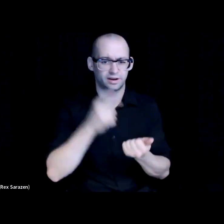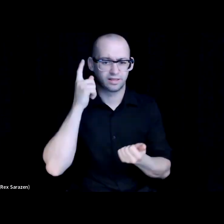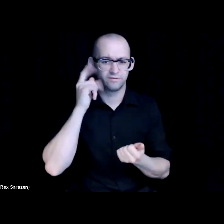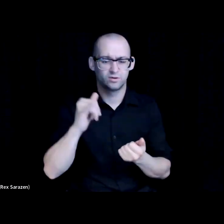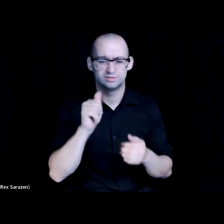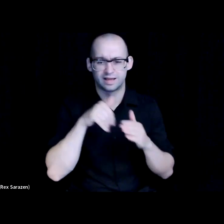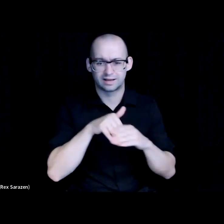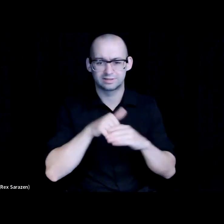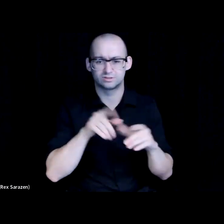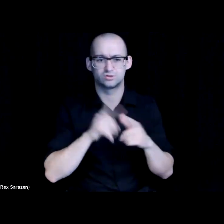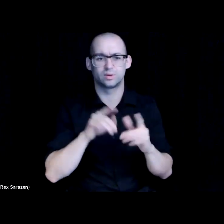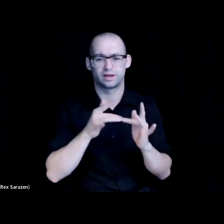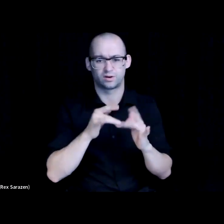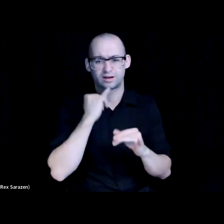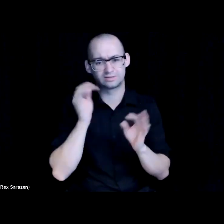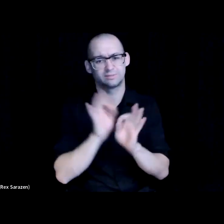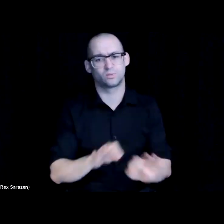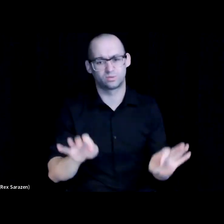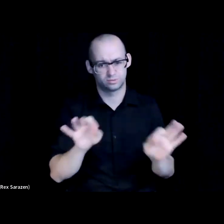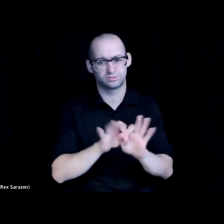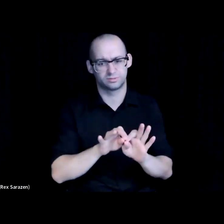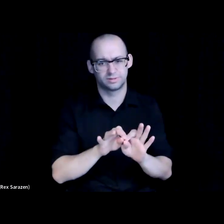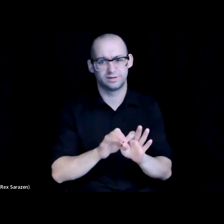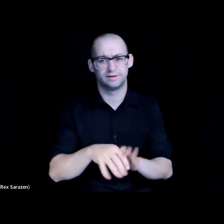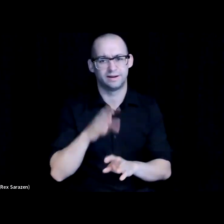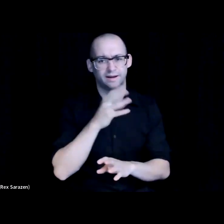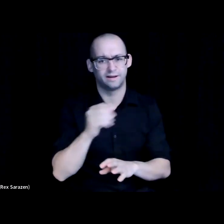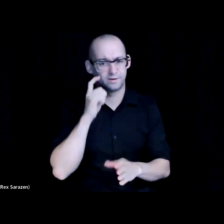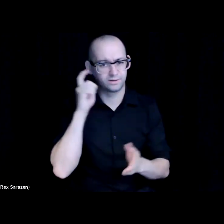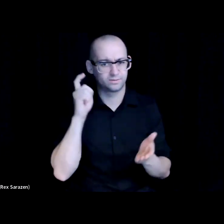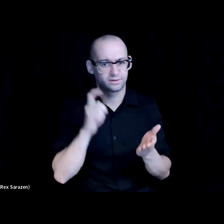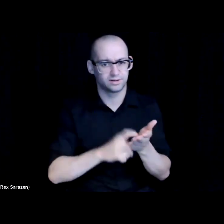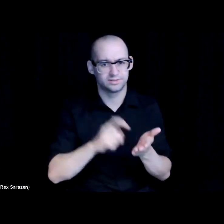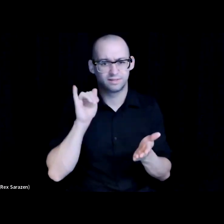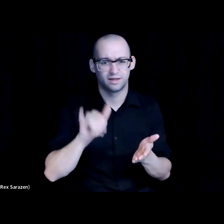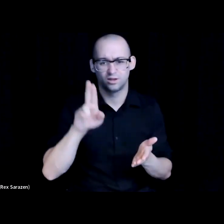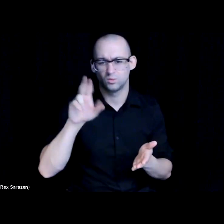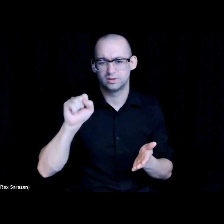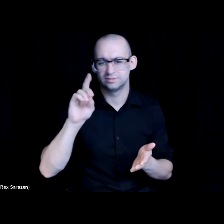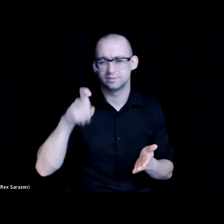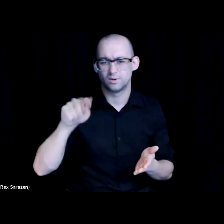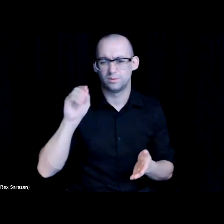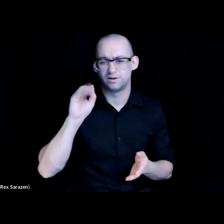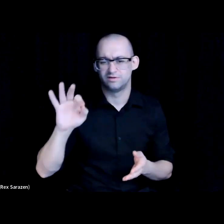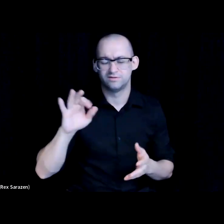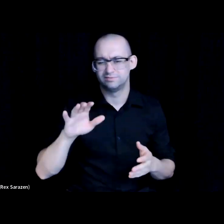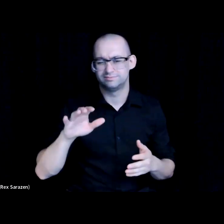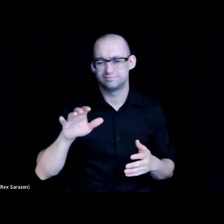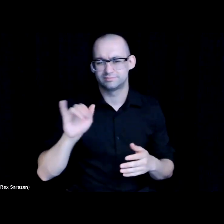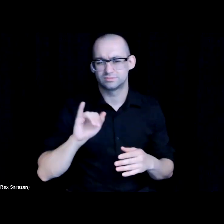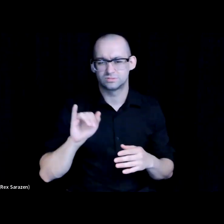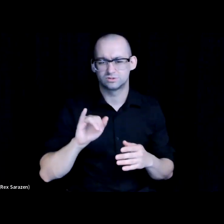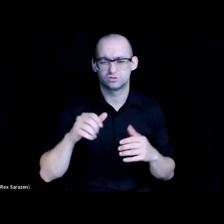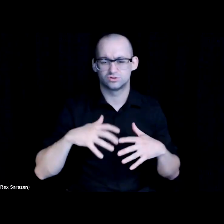and technology is critical. We also recognize that the U.S. Department of Health and Human Services has shared that